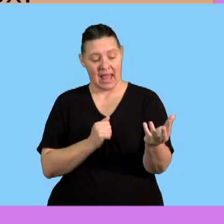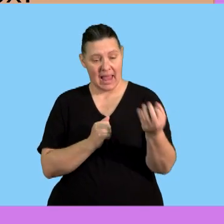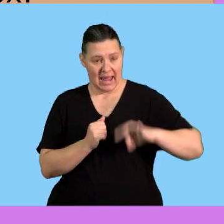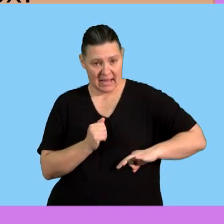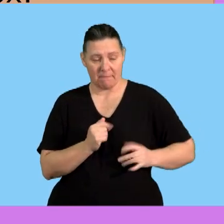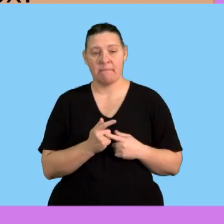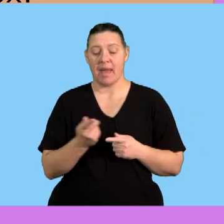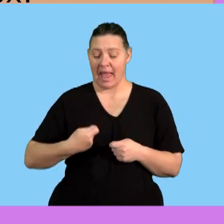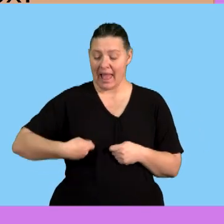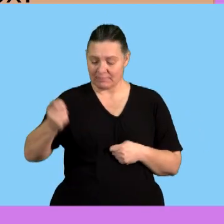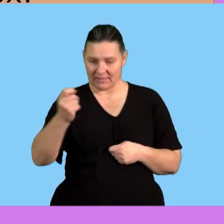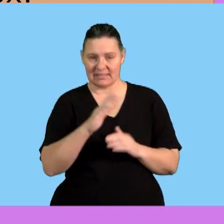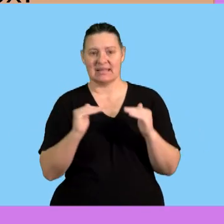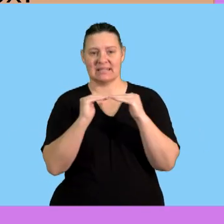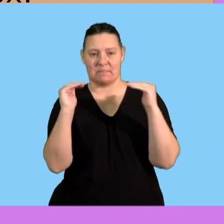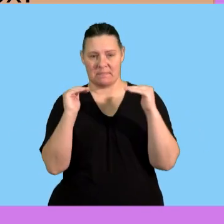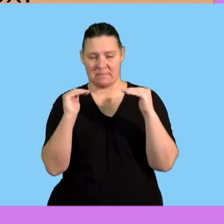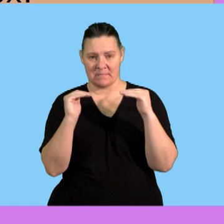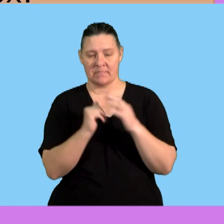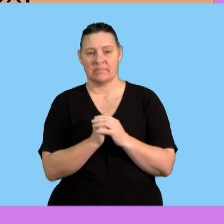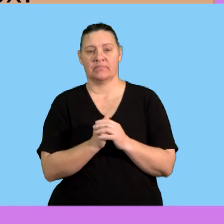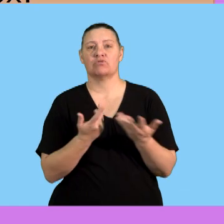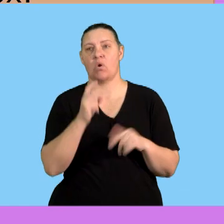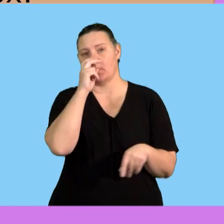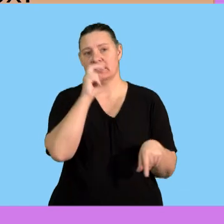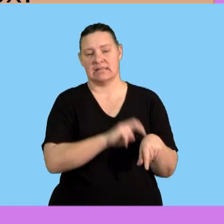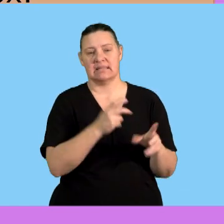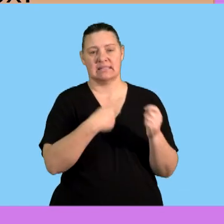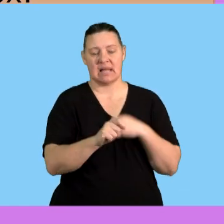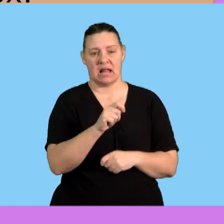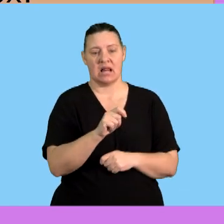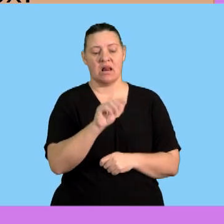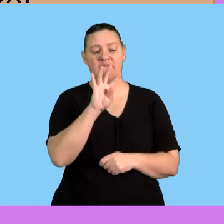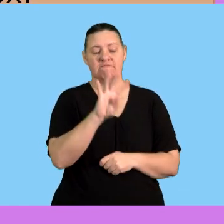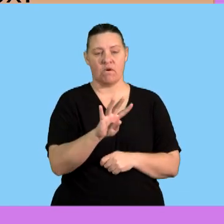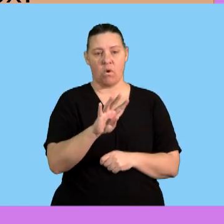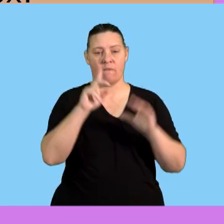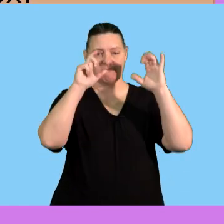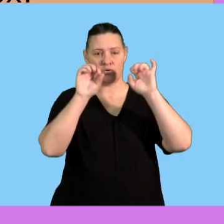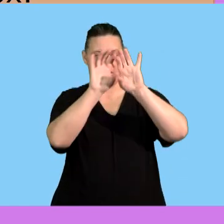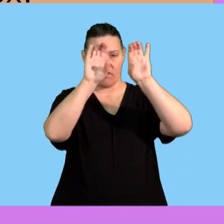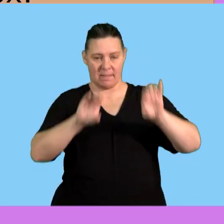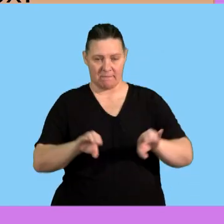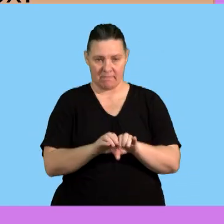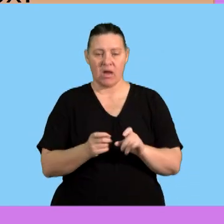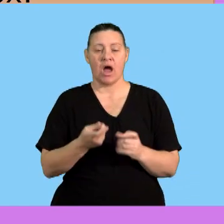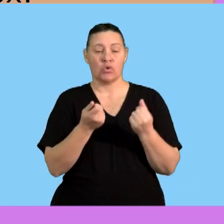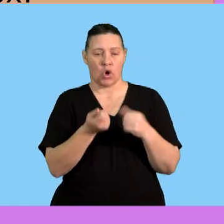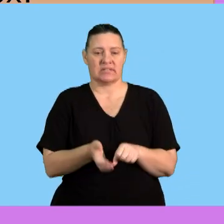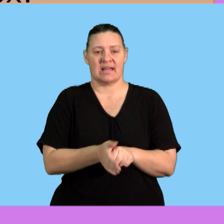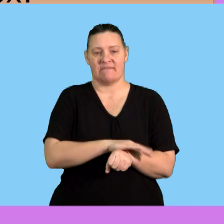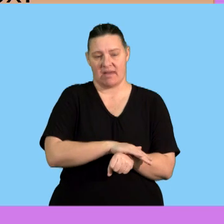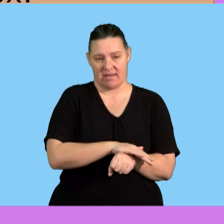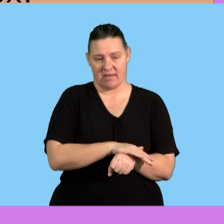your expenses. For example, I need to sell 4 photo frames to cover my costs.